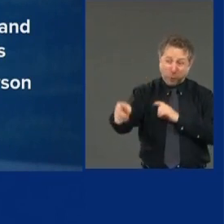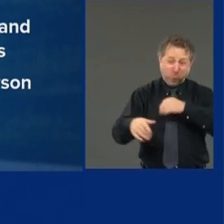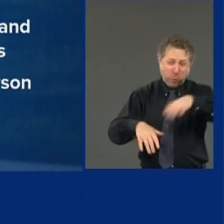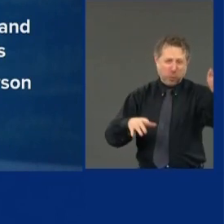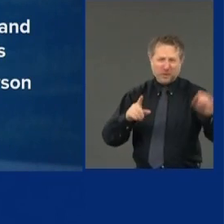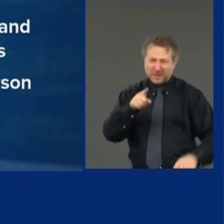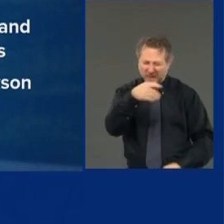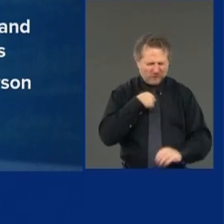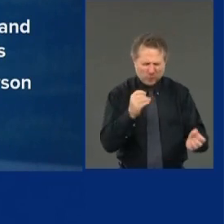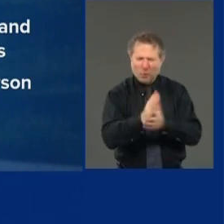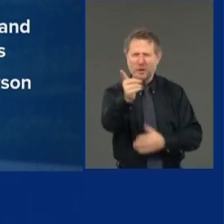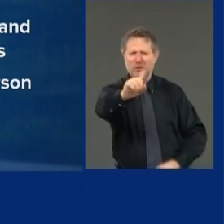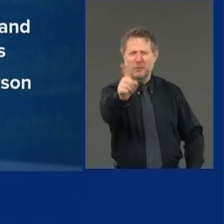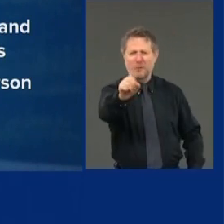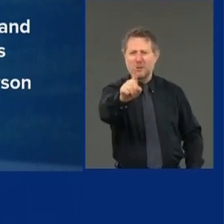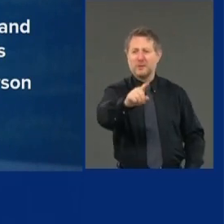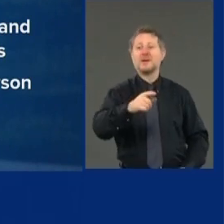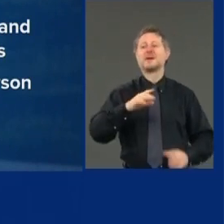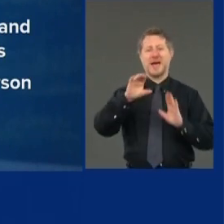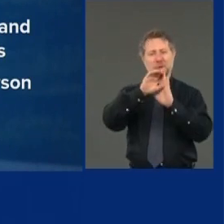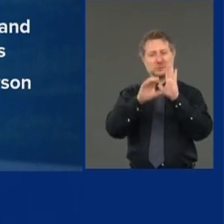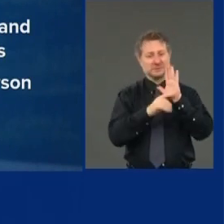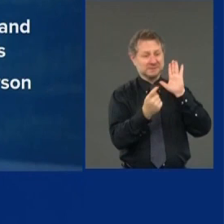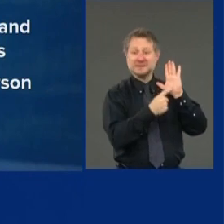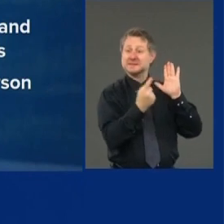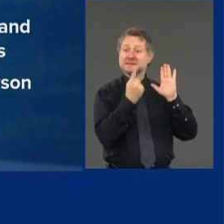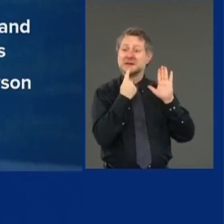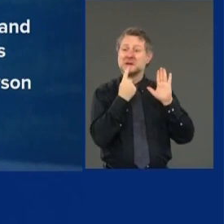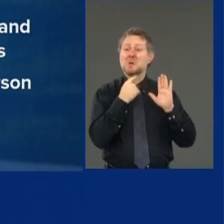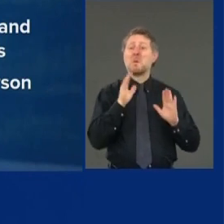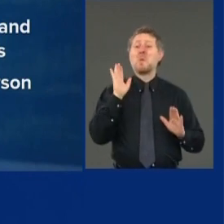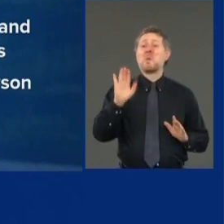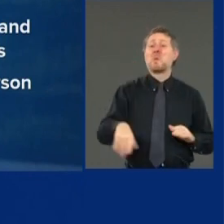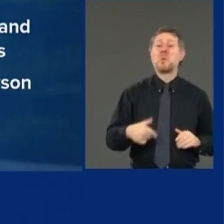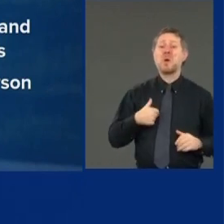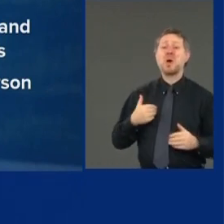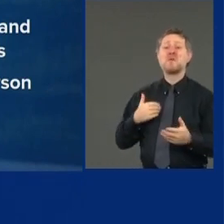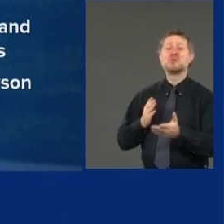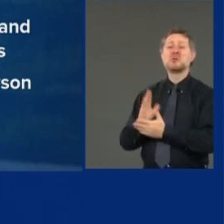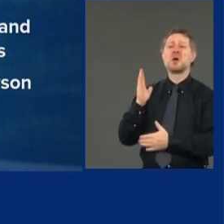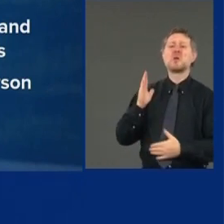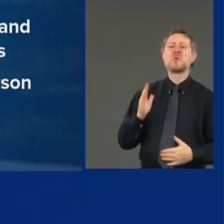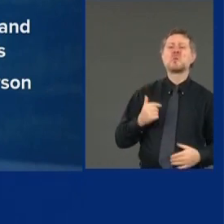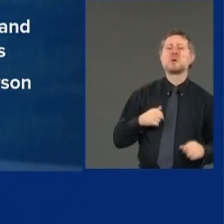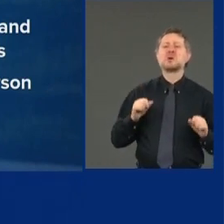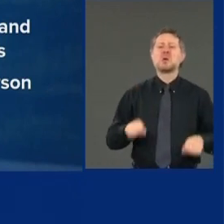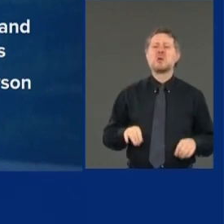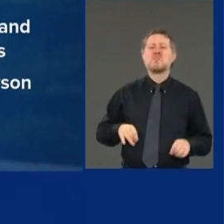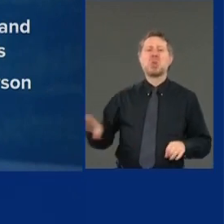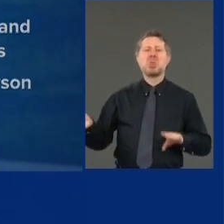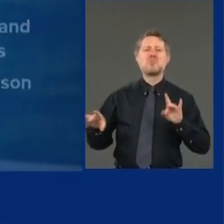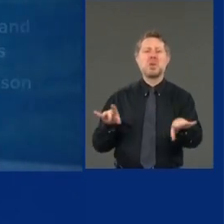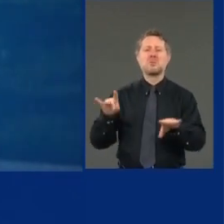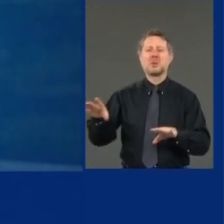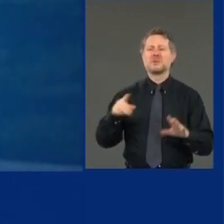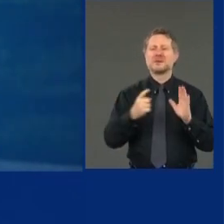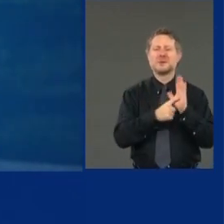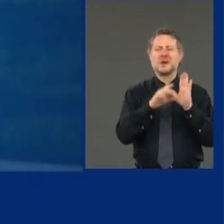at the Constitution. Tell me where it says you have the right to infect another person. You don't.